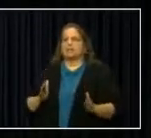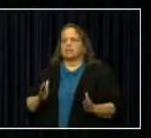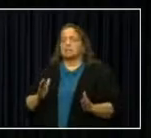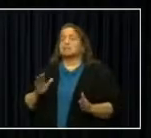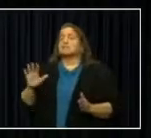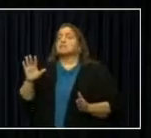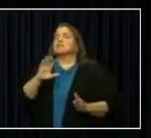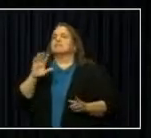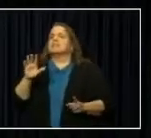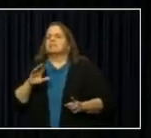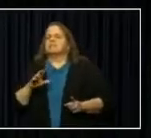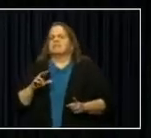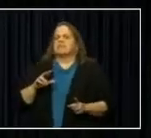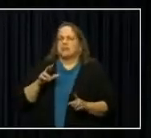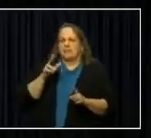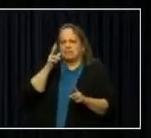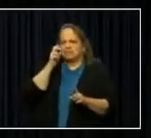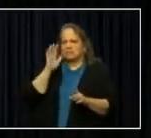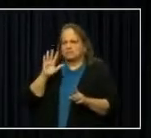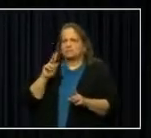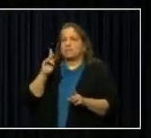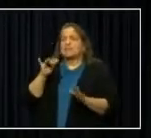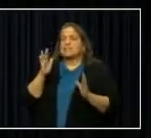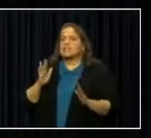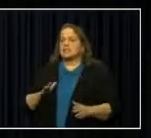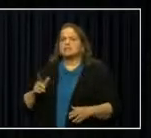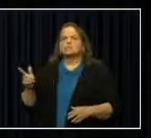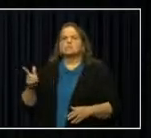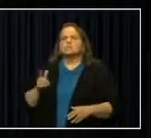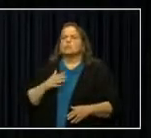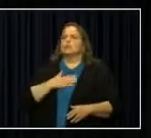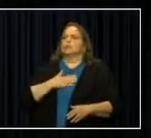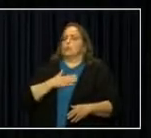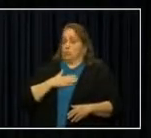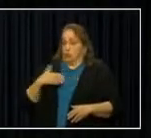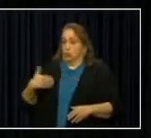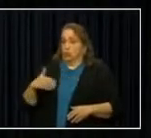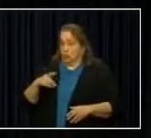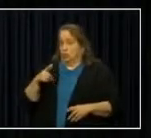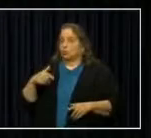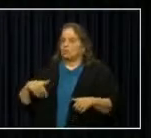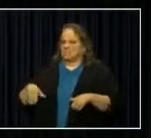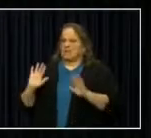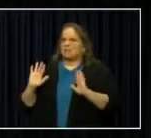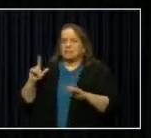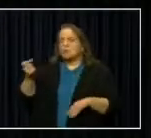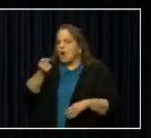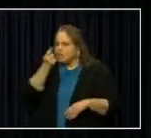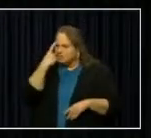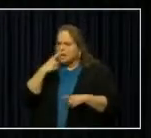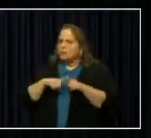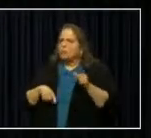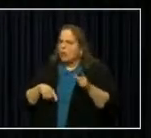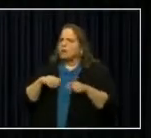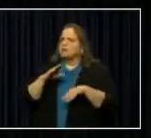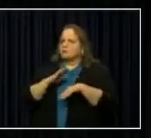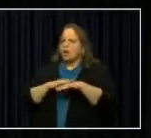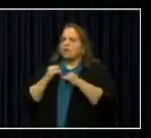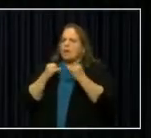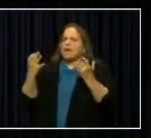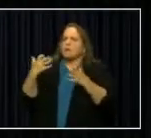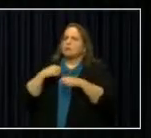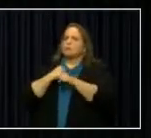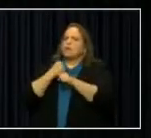there are noble and have engaged in this sacrifice, understand what's on the line, and want to